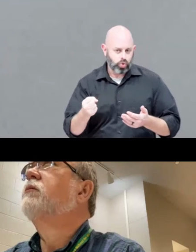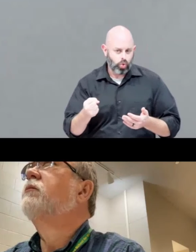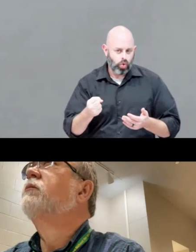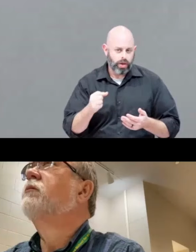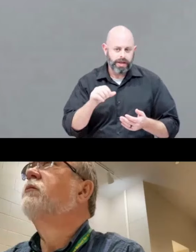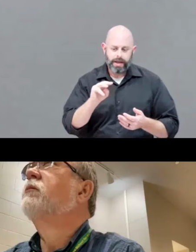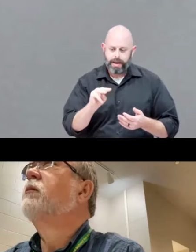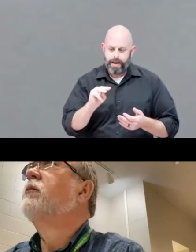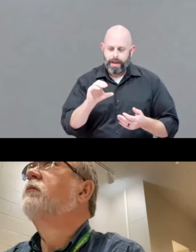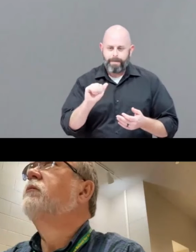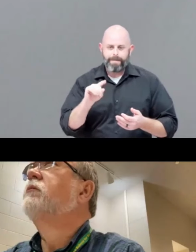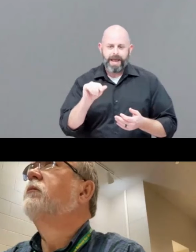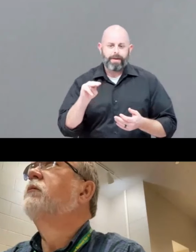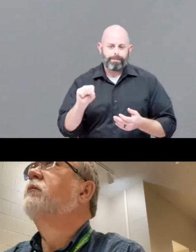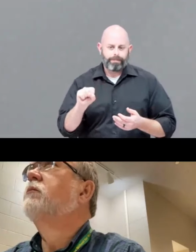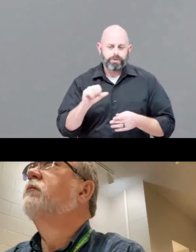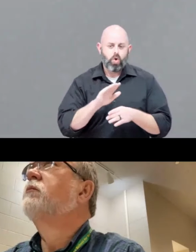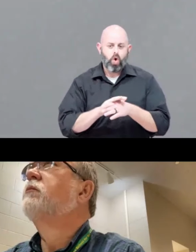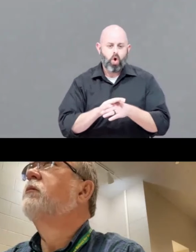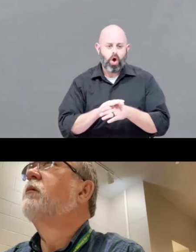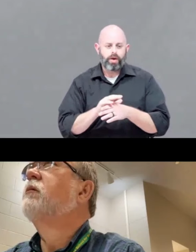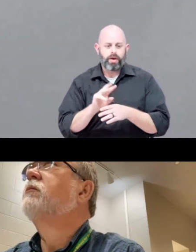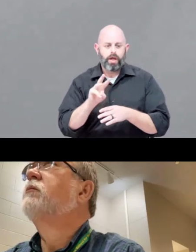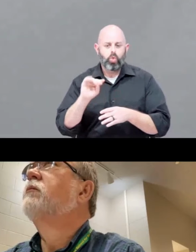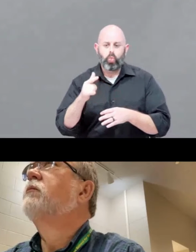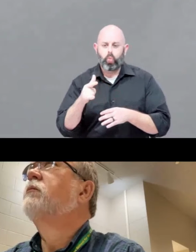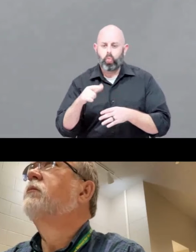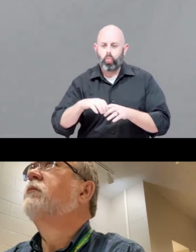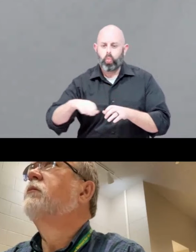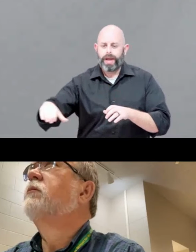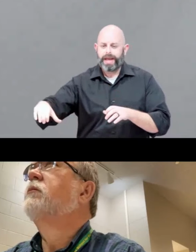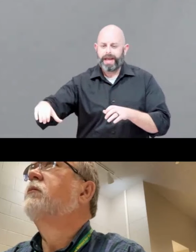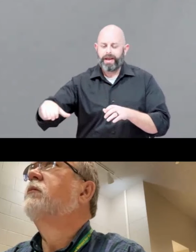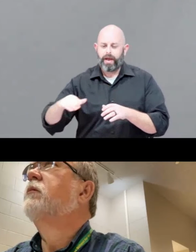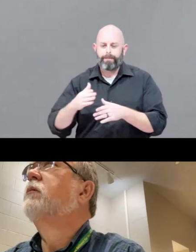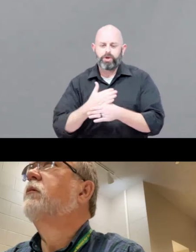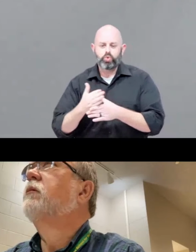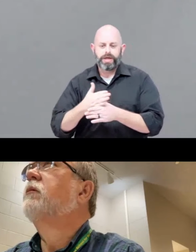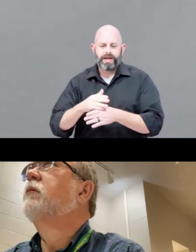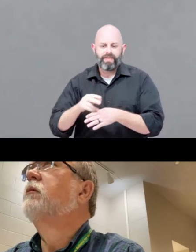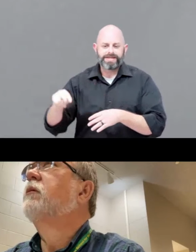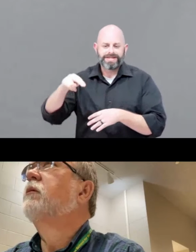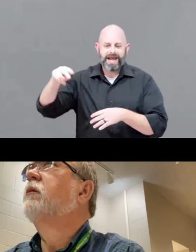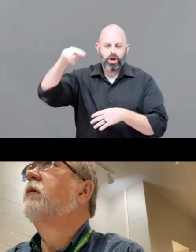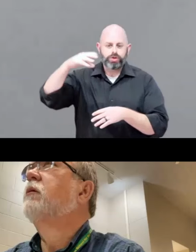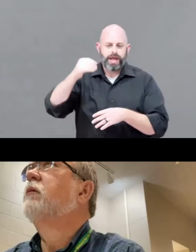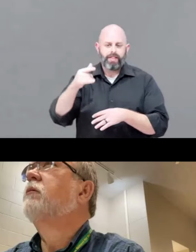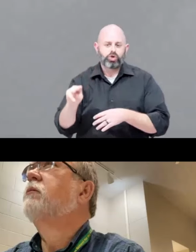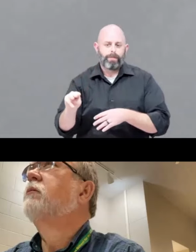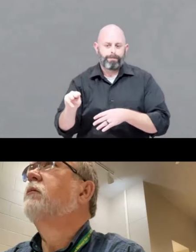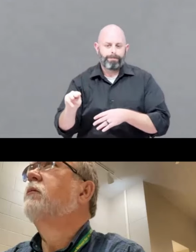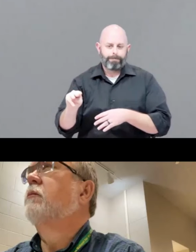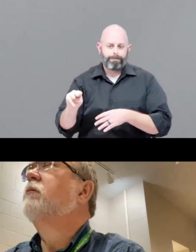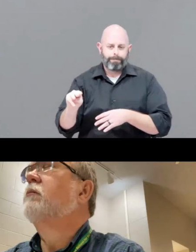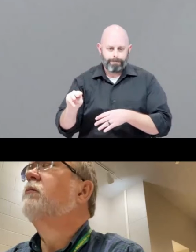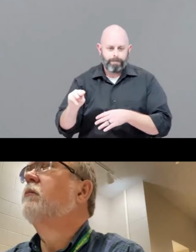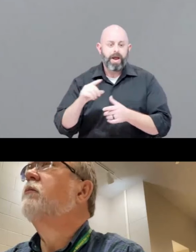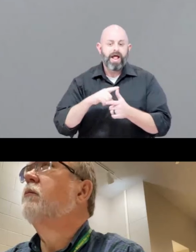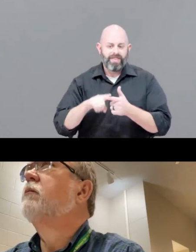in McAdams on the wing between the stairwell and the gym. And